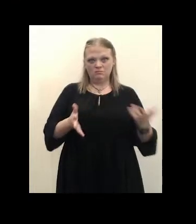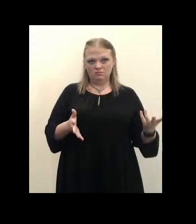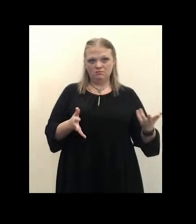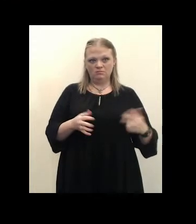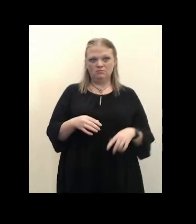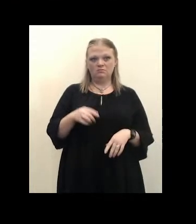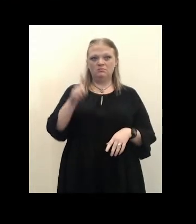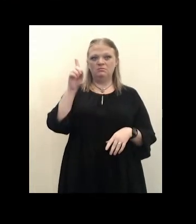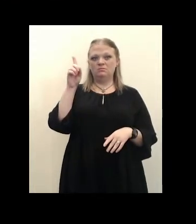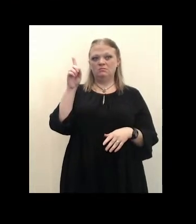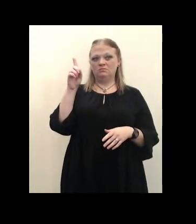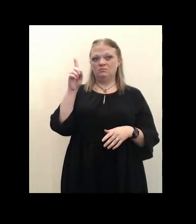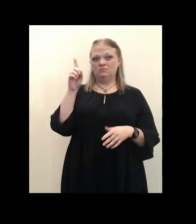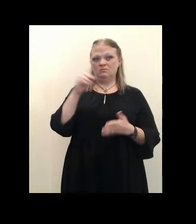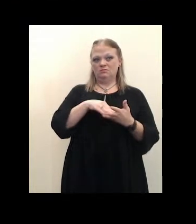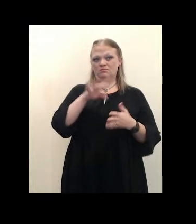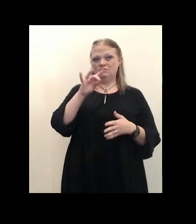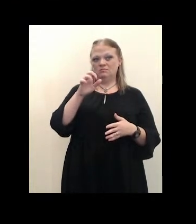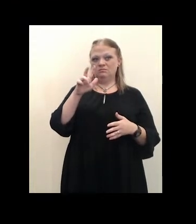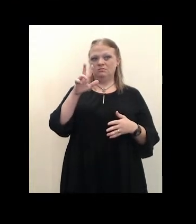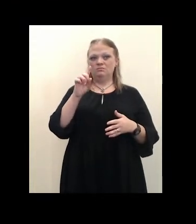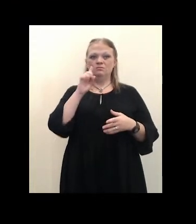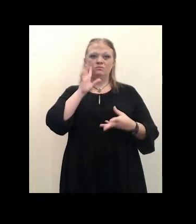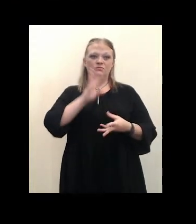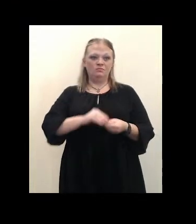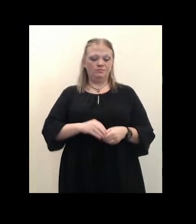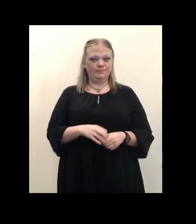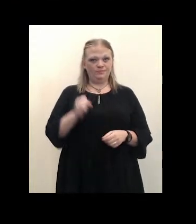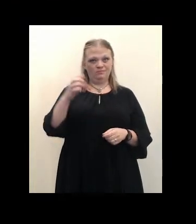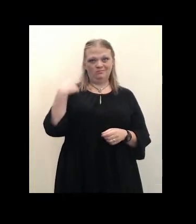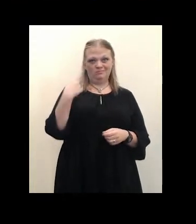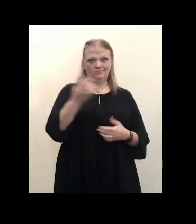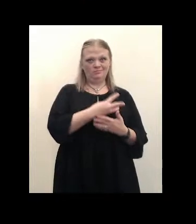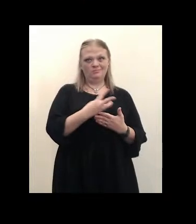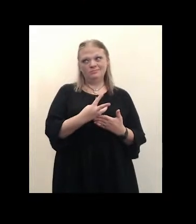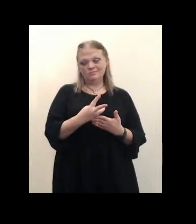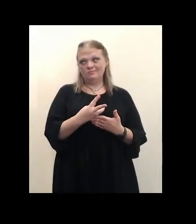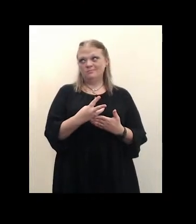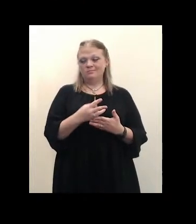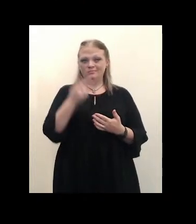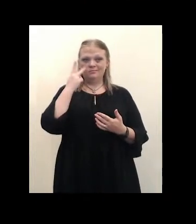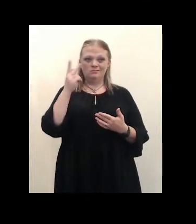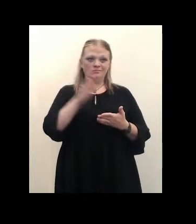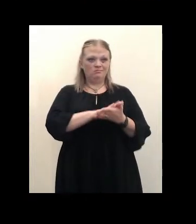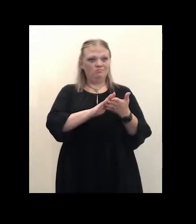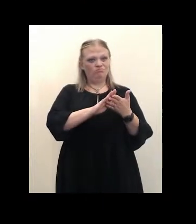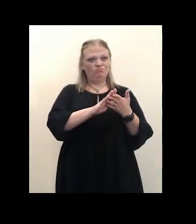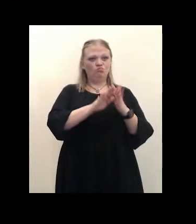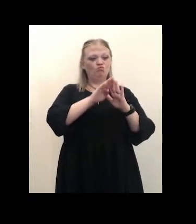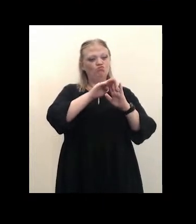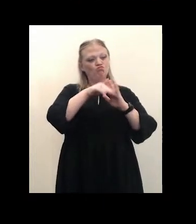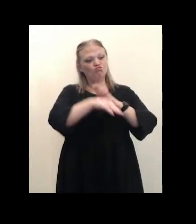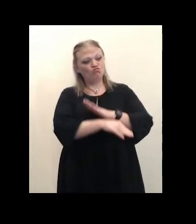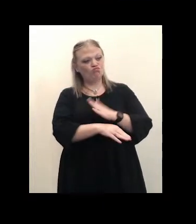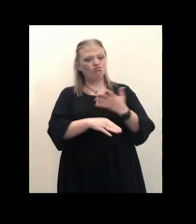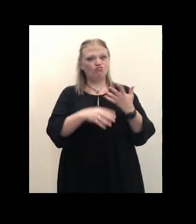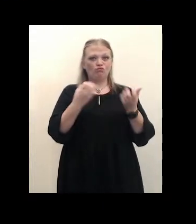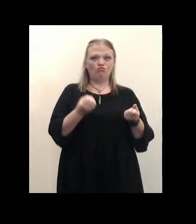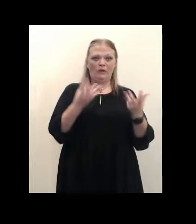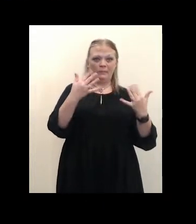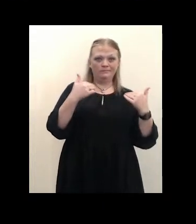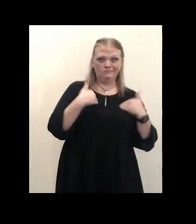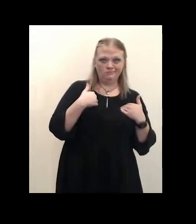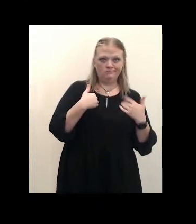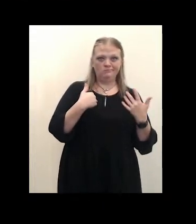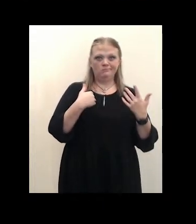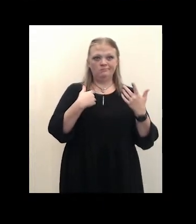107,831 in total. The last 6 weeks, we had seen a nice little declination in the number of cases, including the